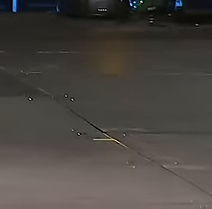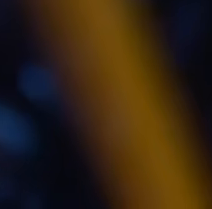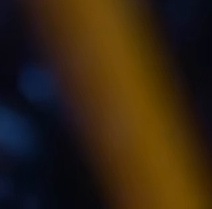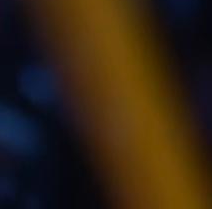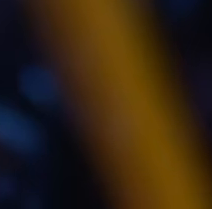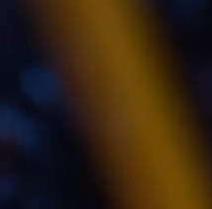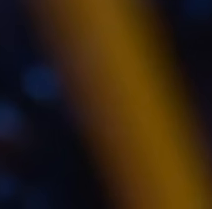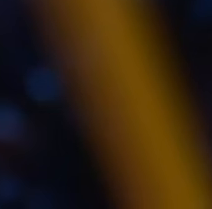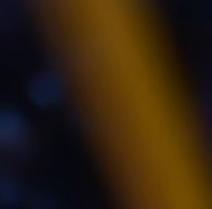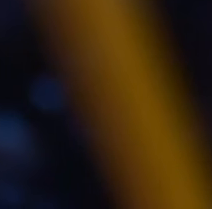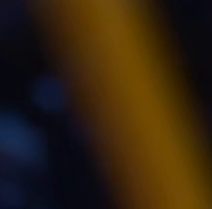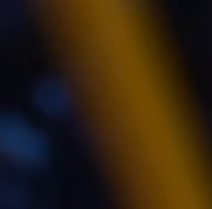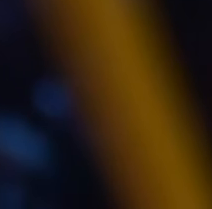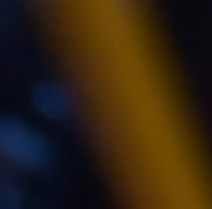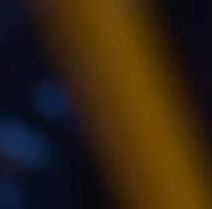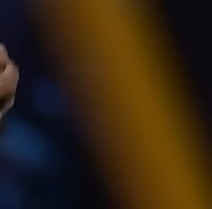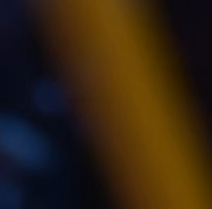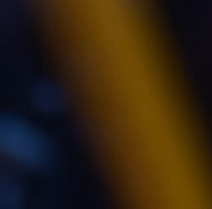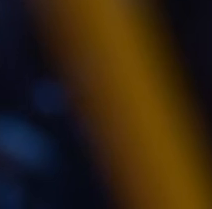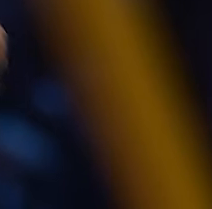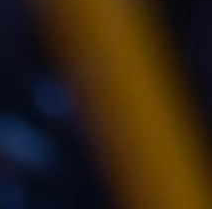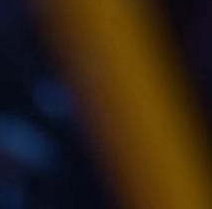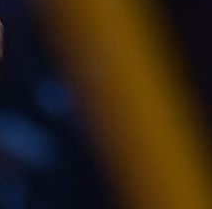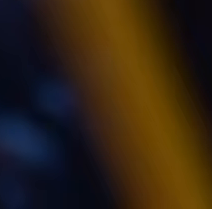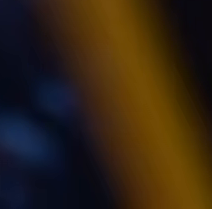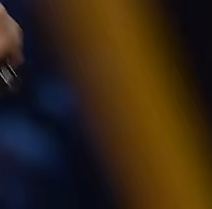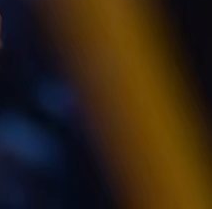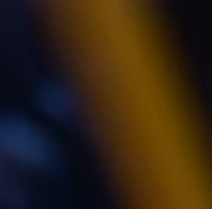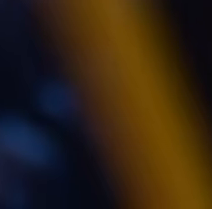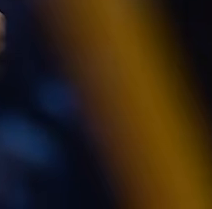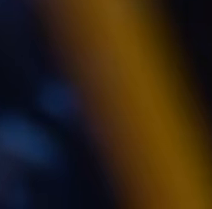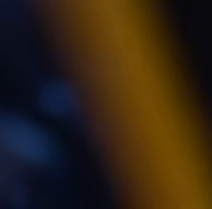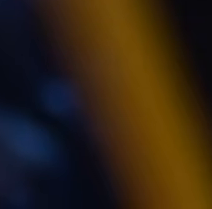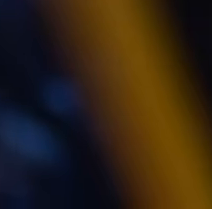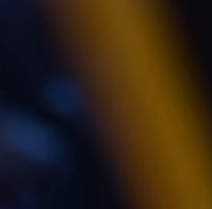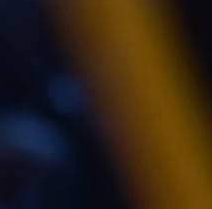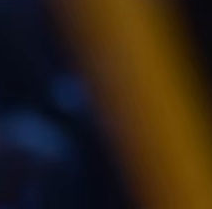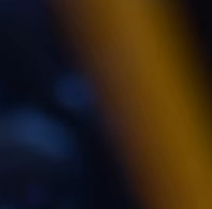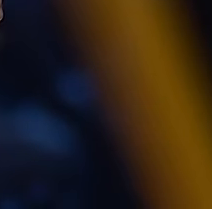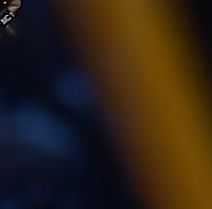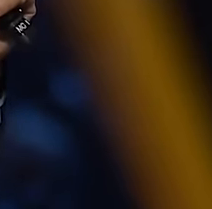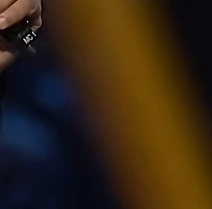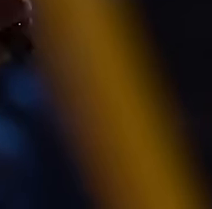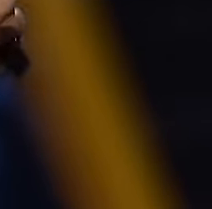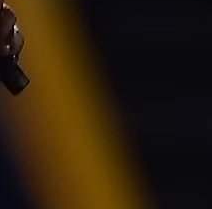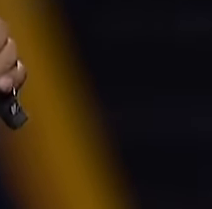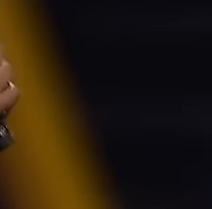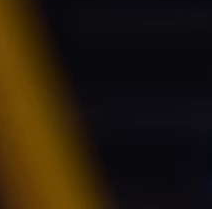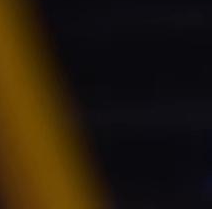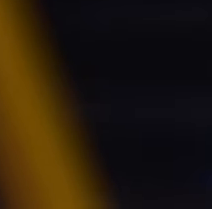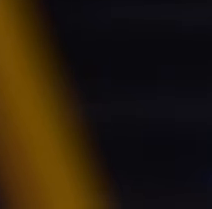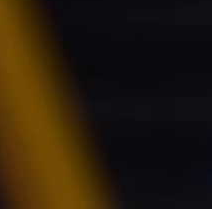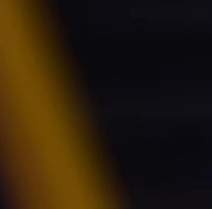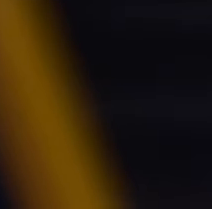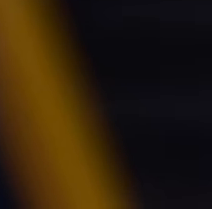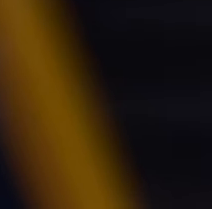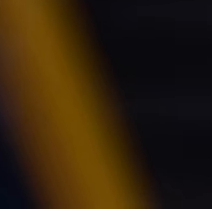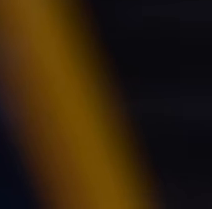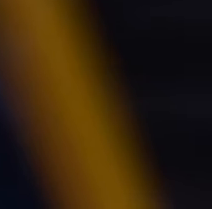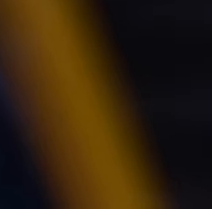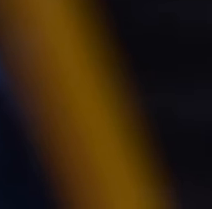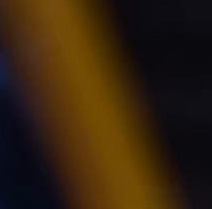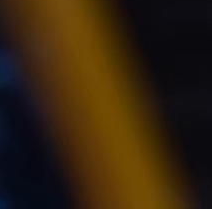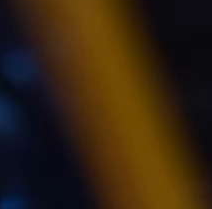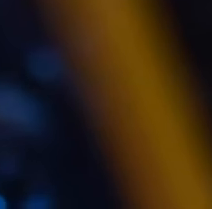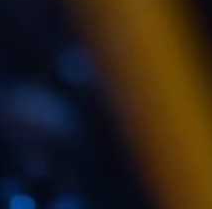young boy, Marty Calderon, that would look up at that drummer anointed by God, Victor Prado, playing those drums, that would see a young Philip Salazar